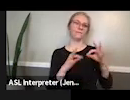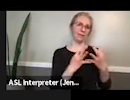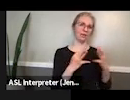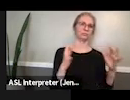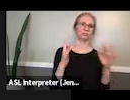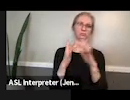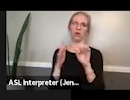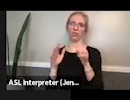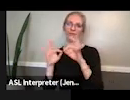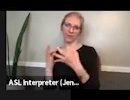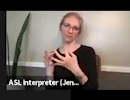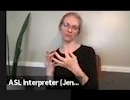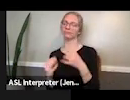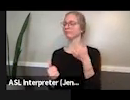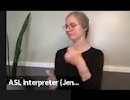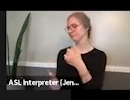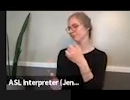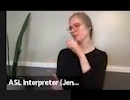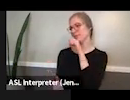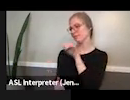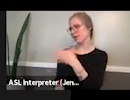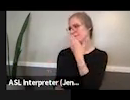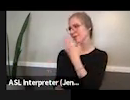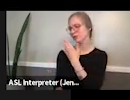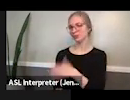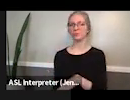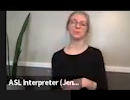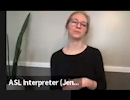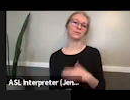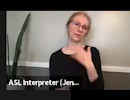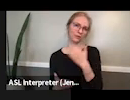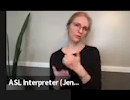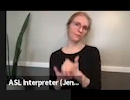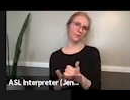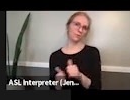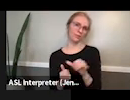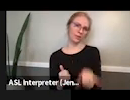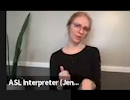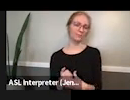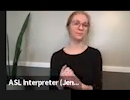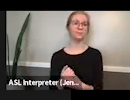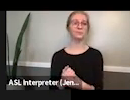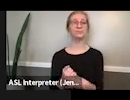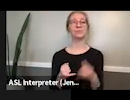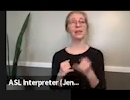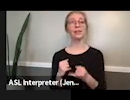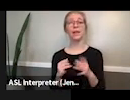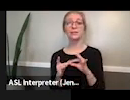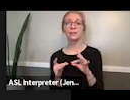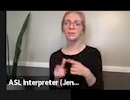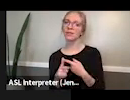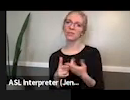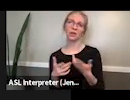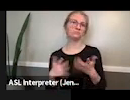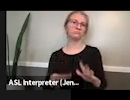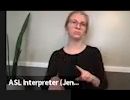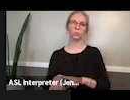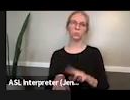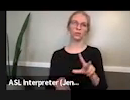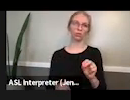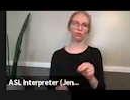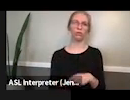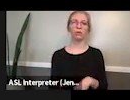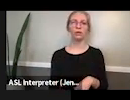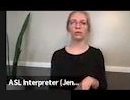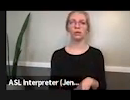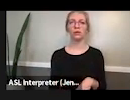families. Love that, Lisa. Thank you. Thank you for helping me with that. Last comment, and then we're going to be at 1:30.